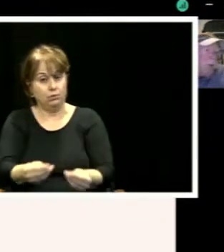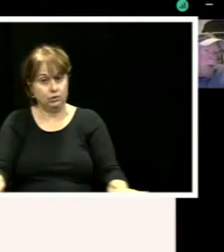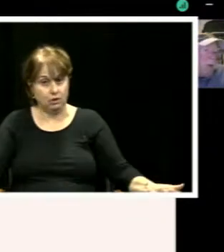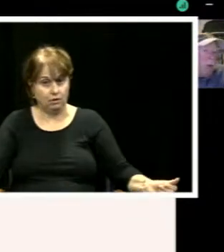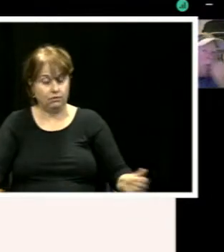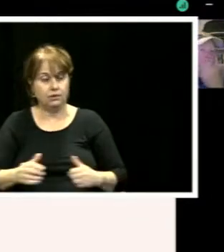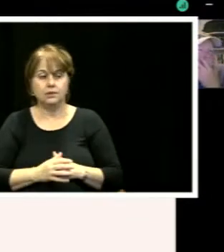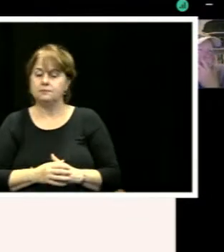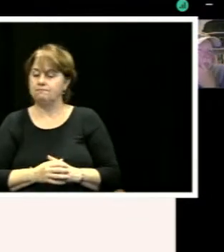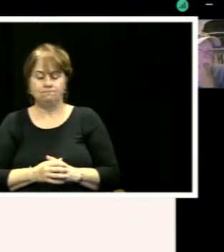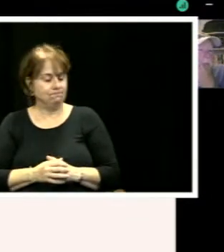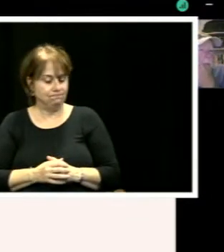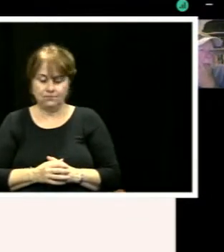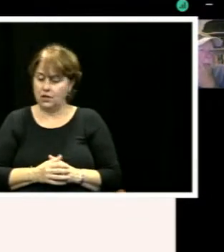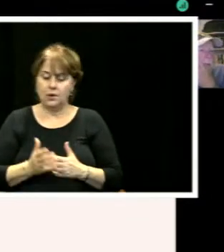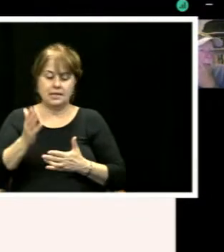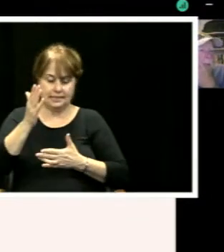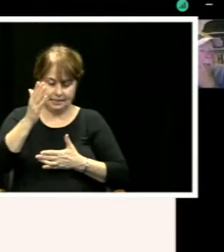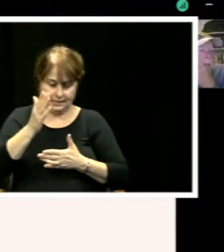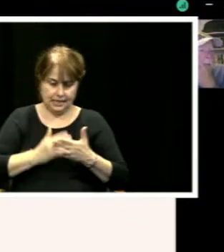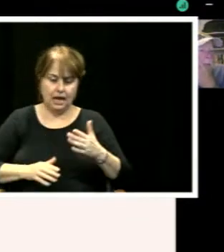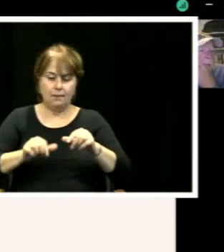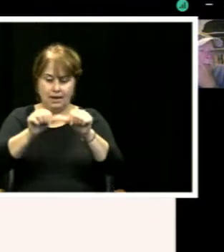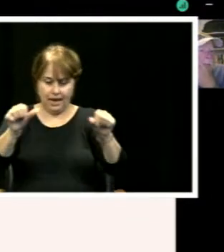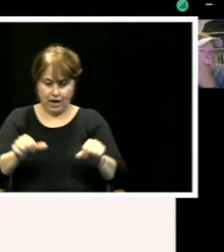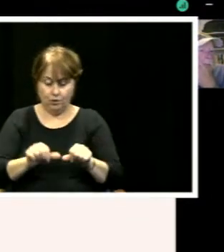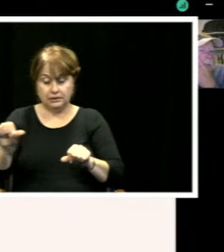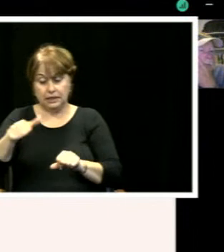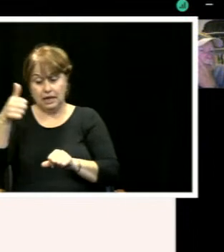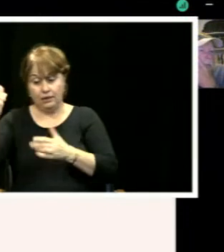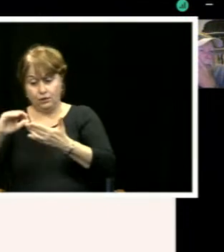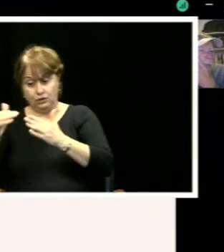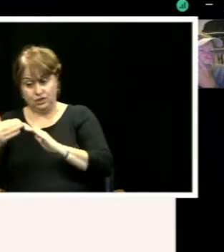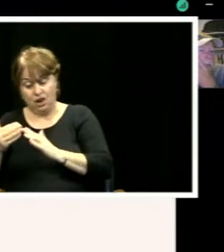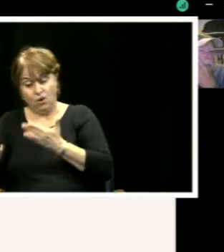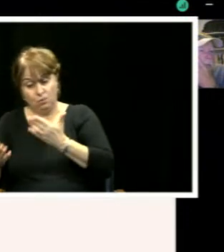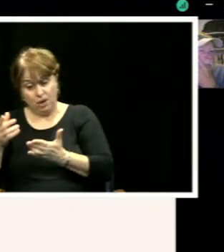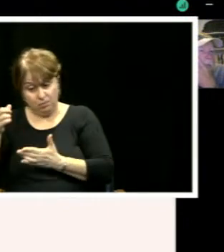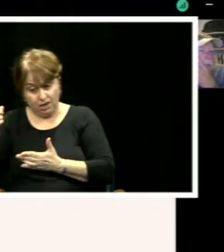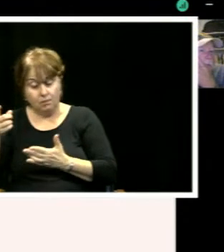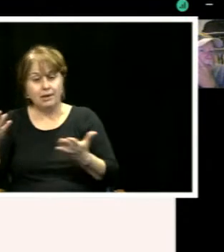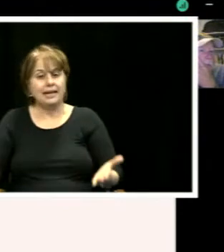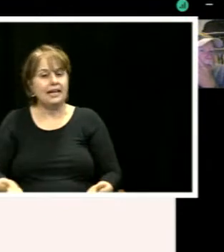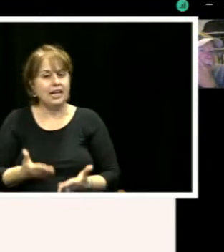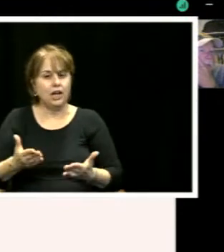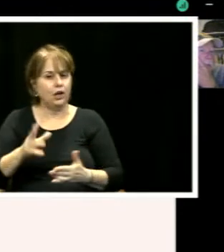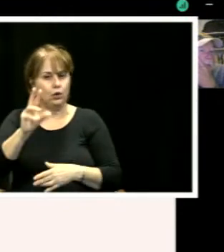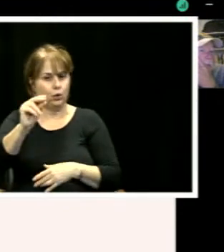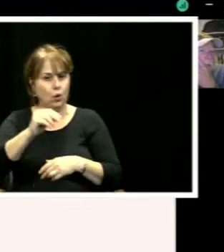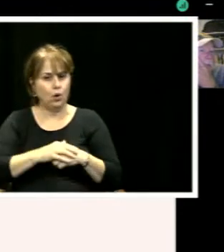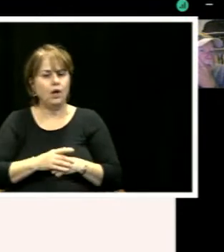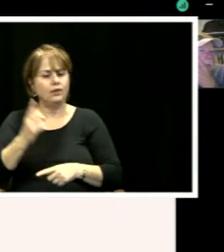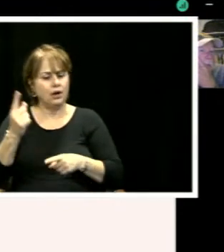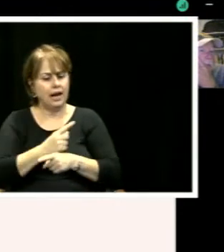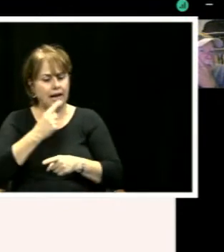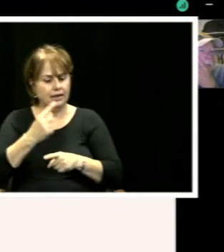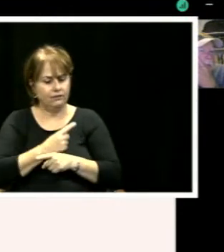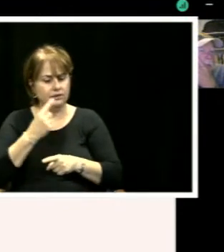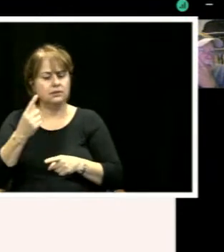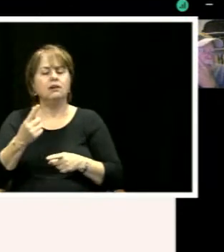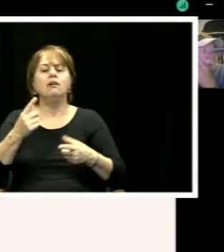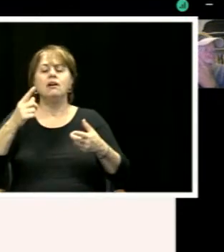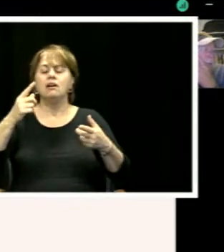case. Some areas, in other towns, maybe that would be the case, but in West Hartford, what we've generally found is there are adequate number of catch